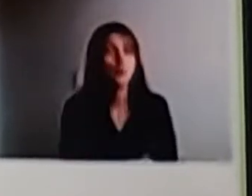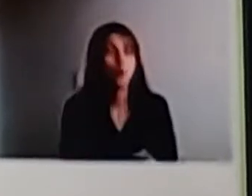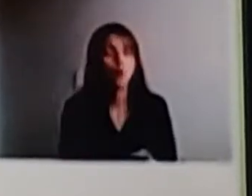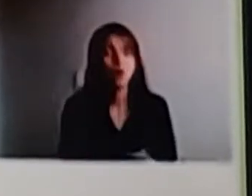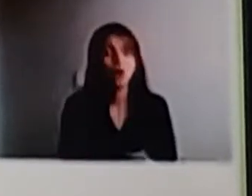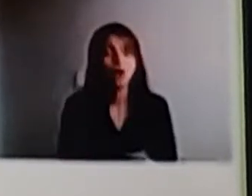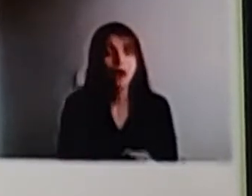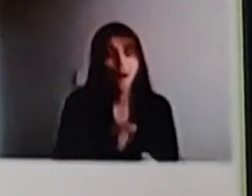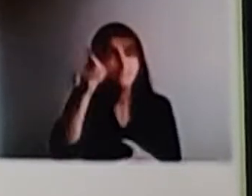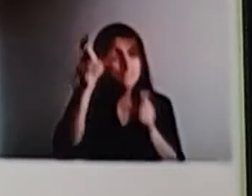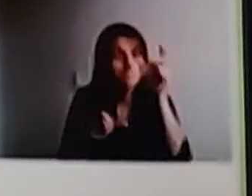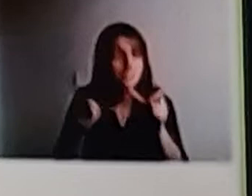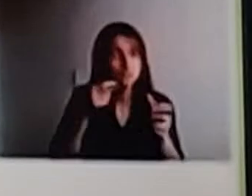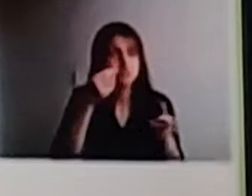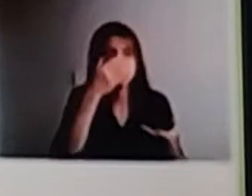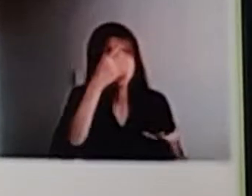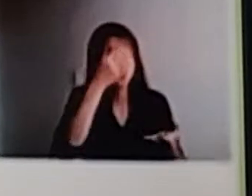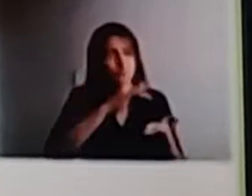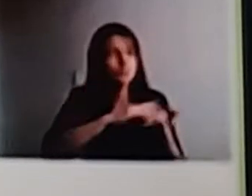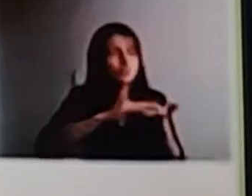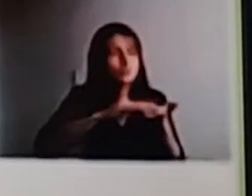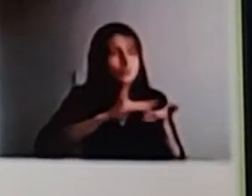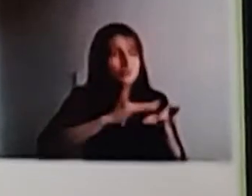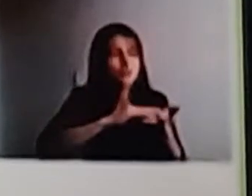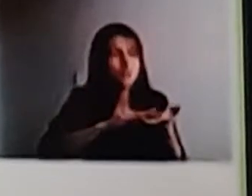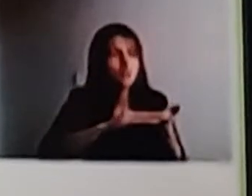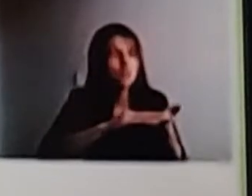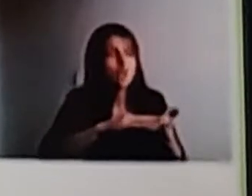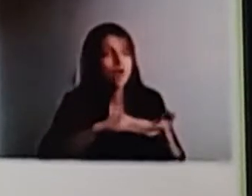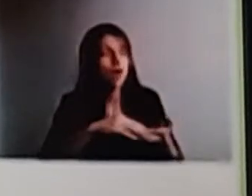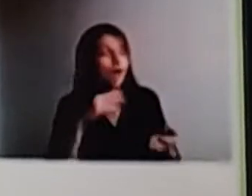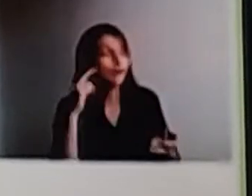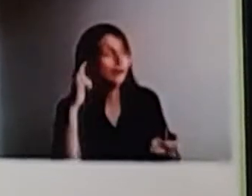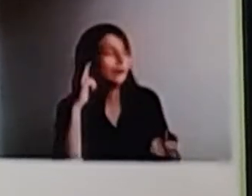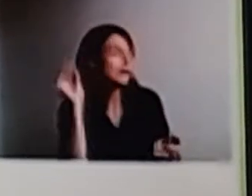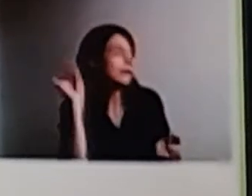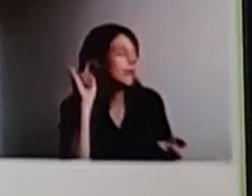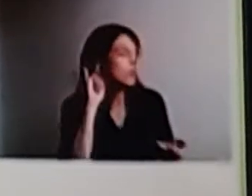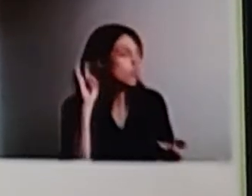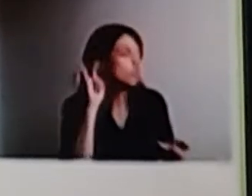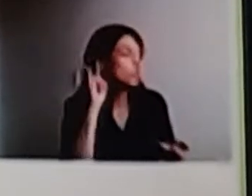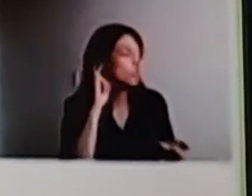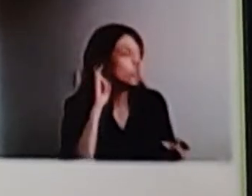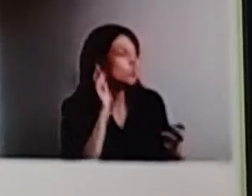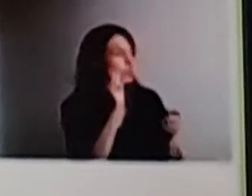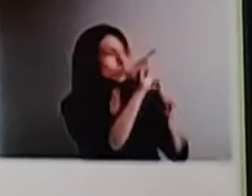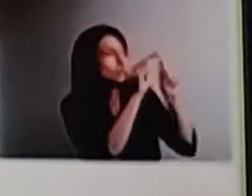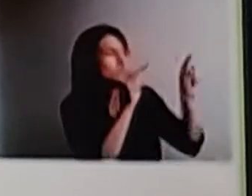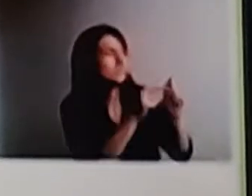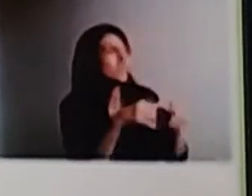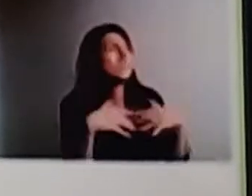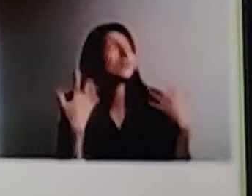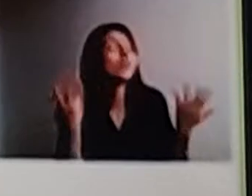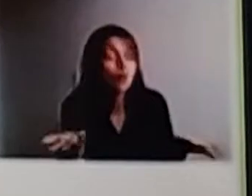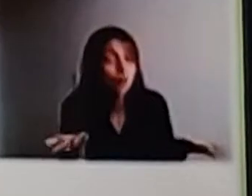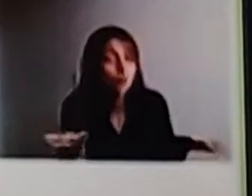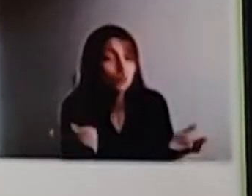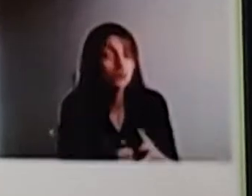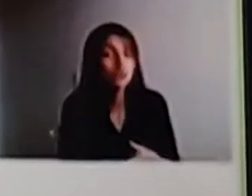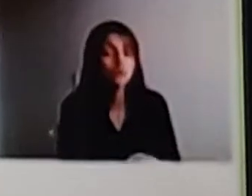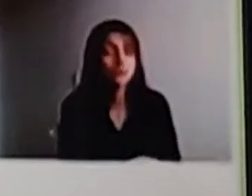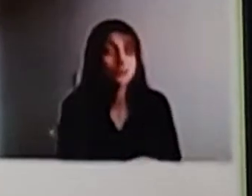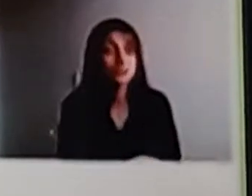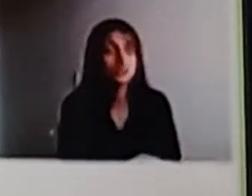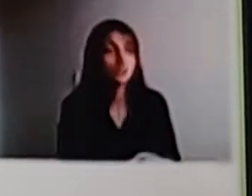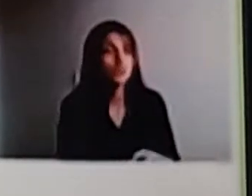to visit. The time of period of closing the door also is very important. If there is no sensor inside the door, then